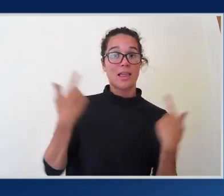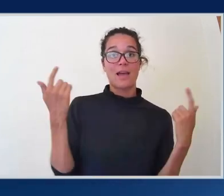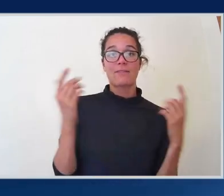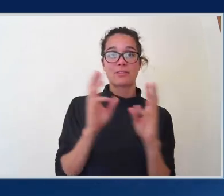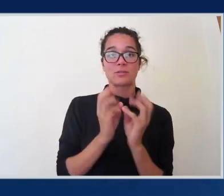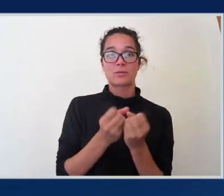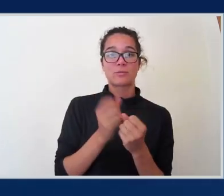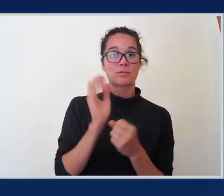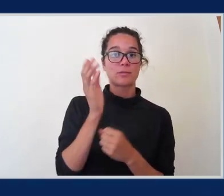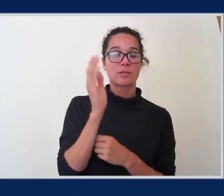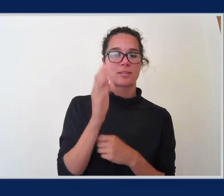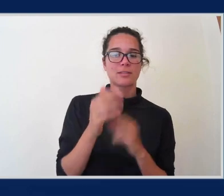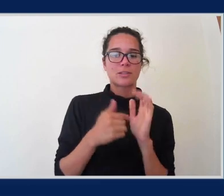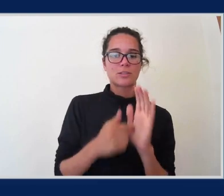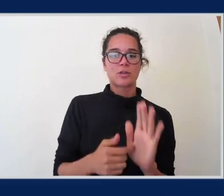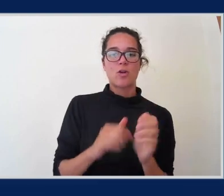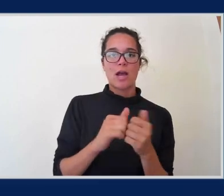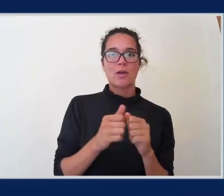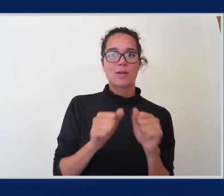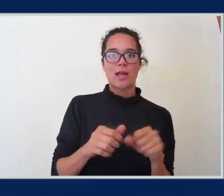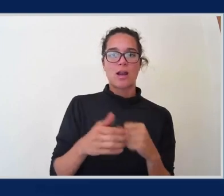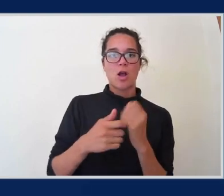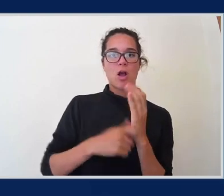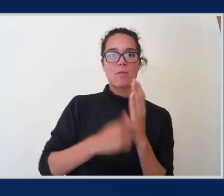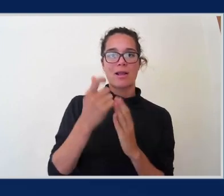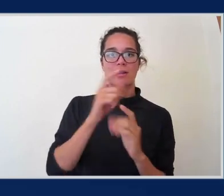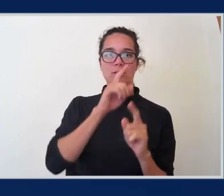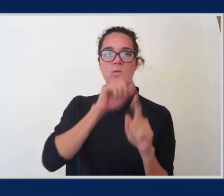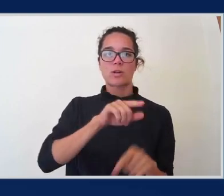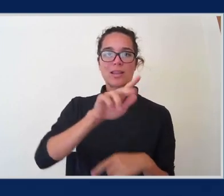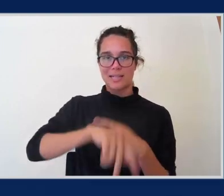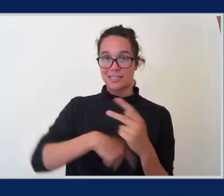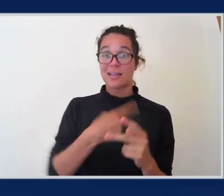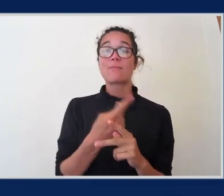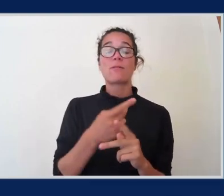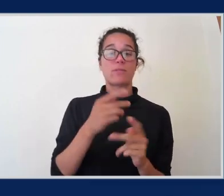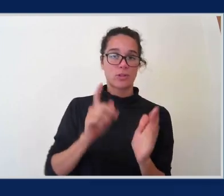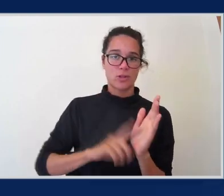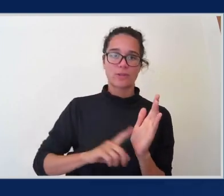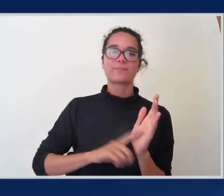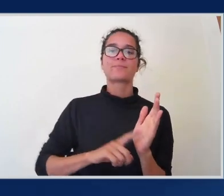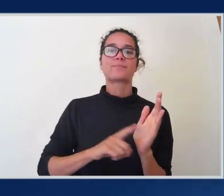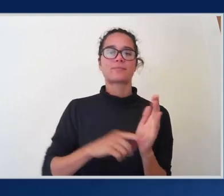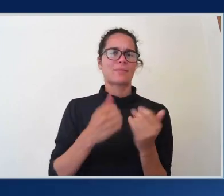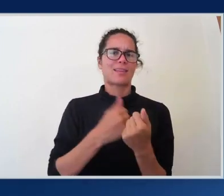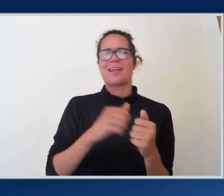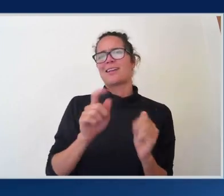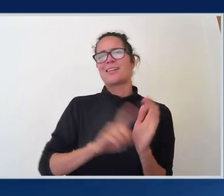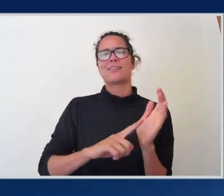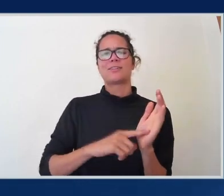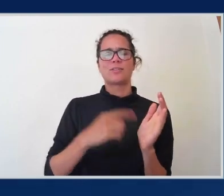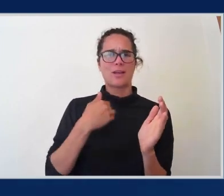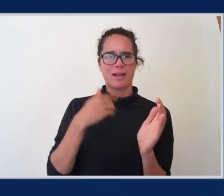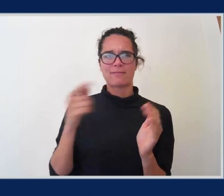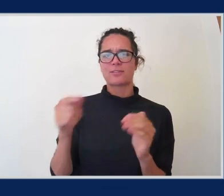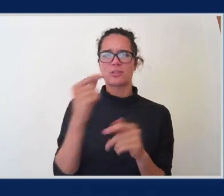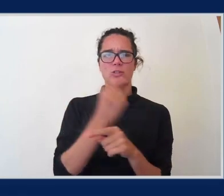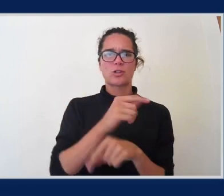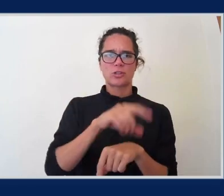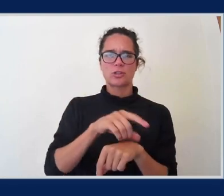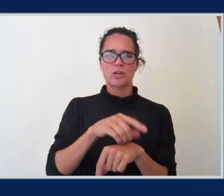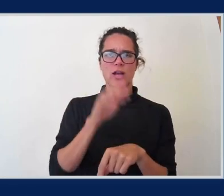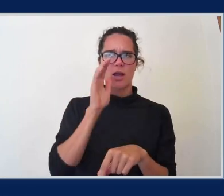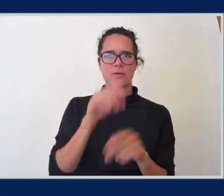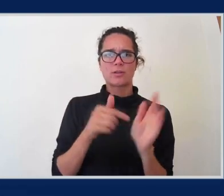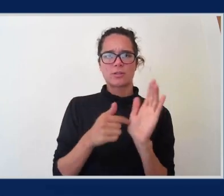automatically respond to that type of alert or Very any types of alerts that you get in guard duty. And I'll show what the Lambda